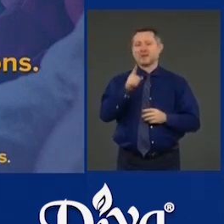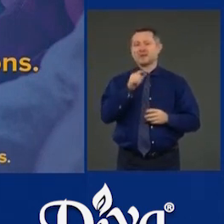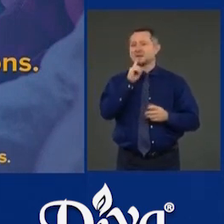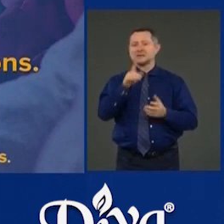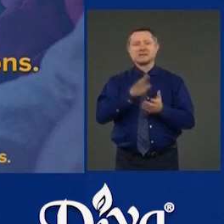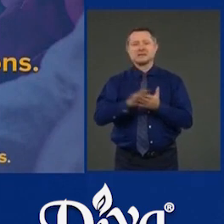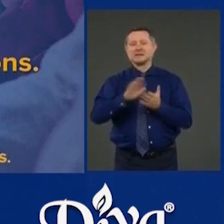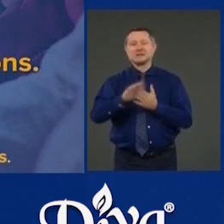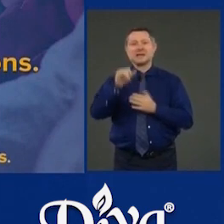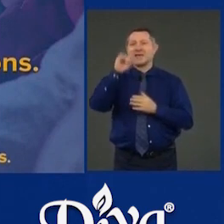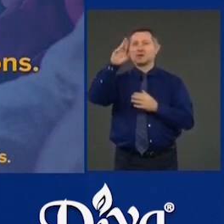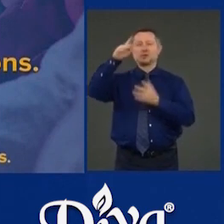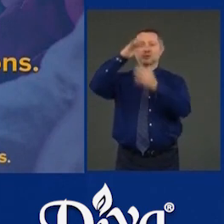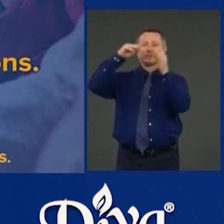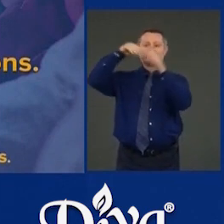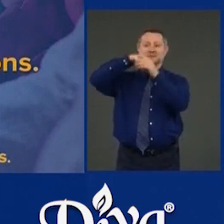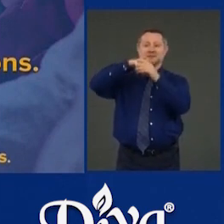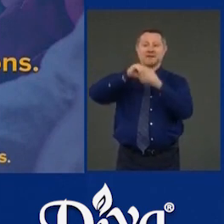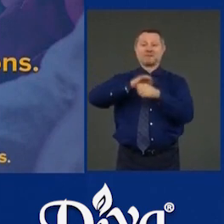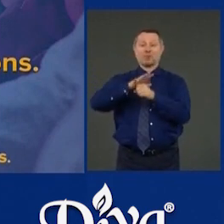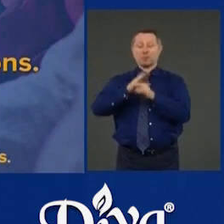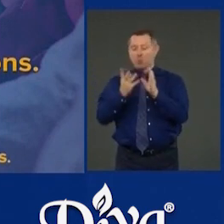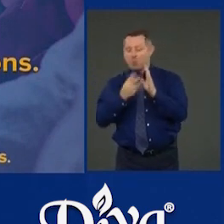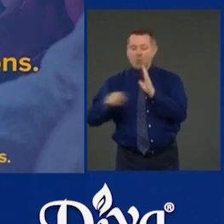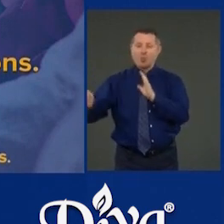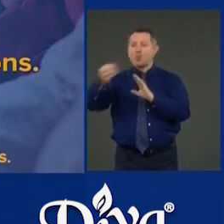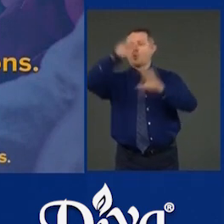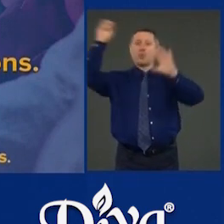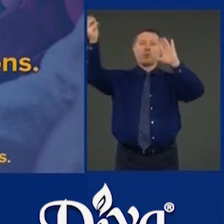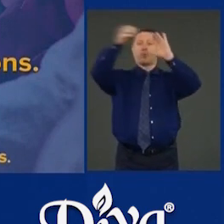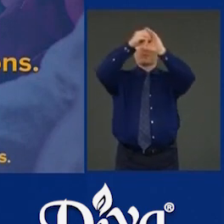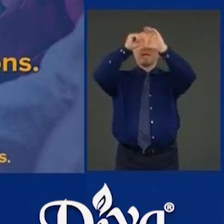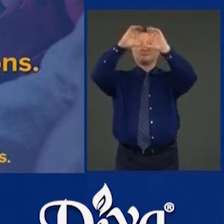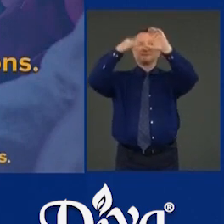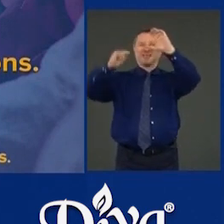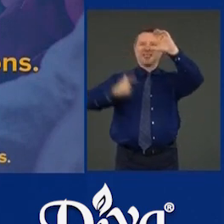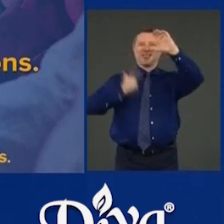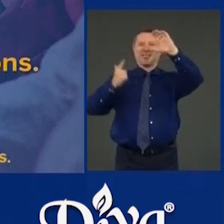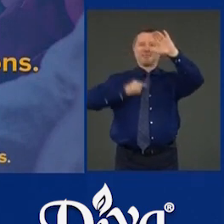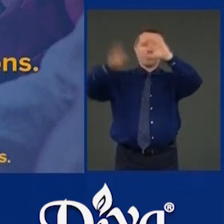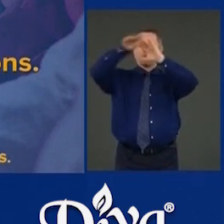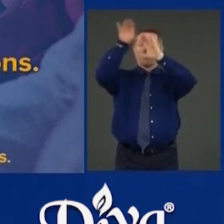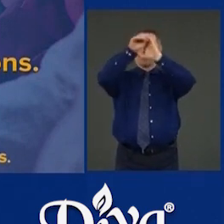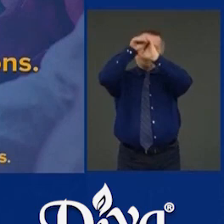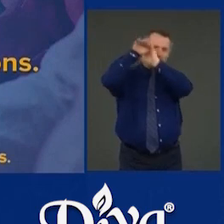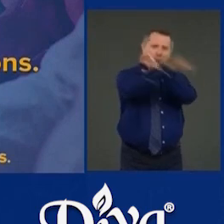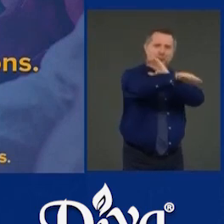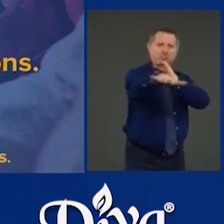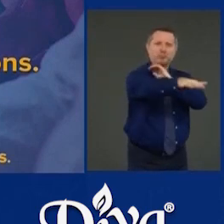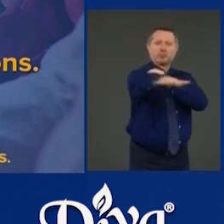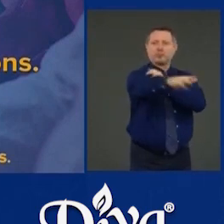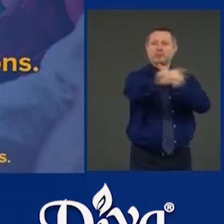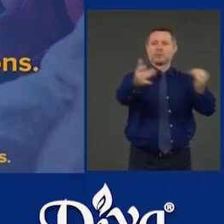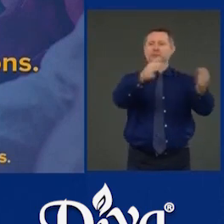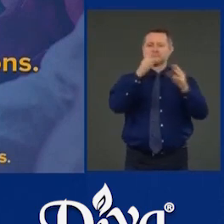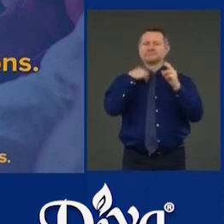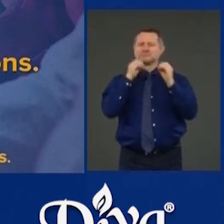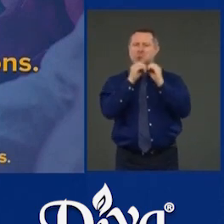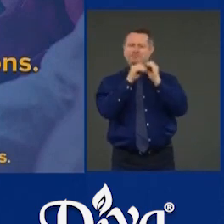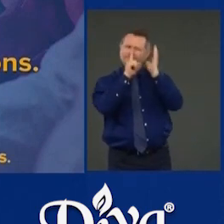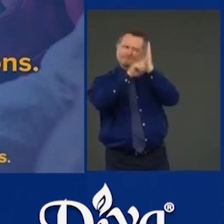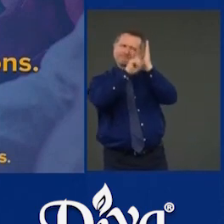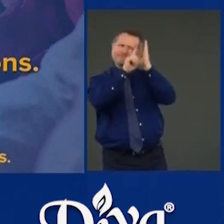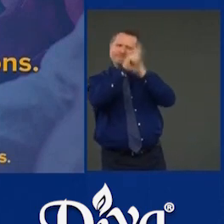of the virus and just recirculating the virus. So we're studying that, and as soon as we get some